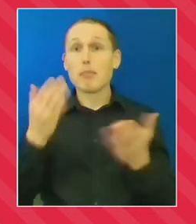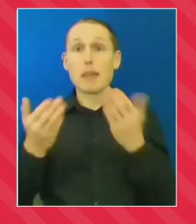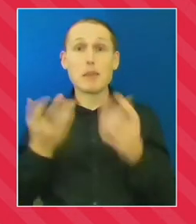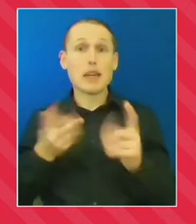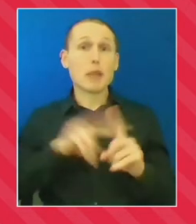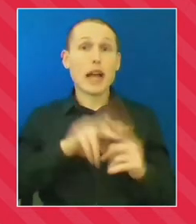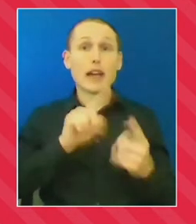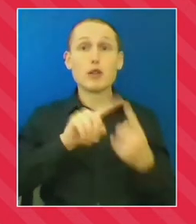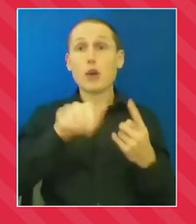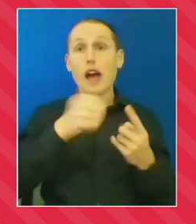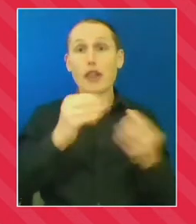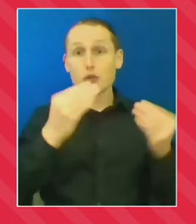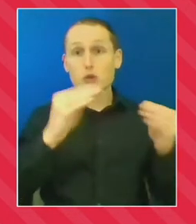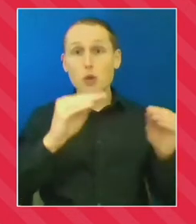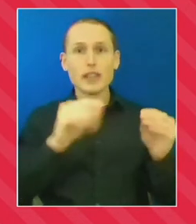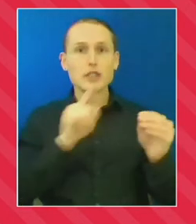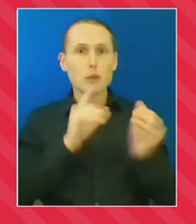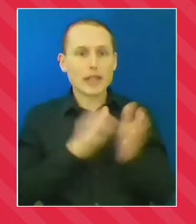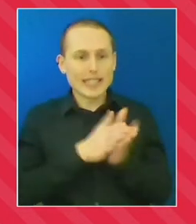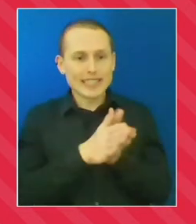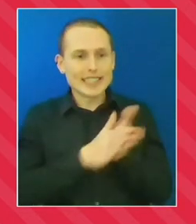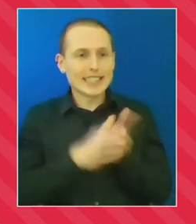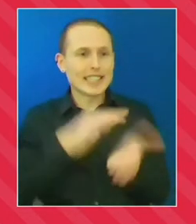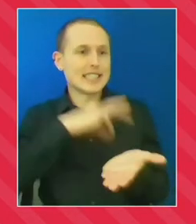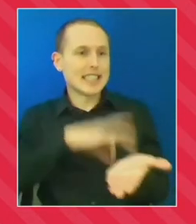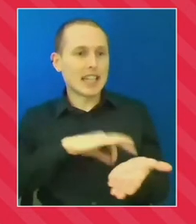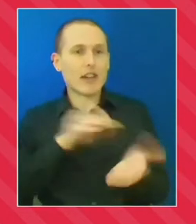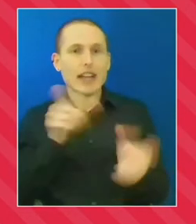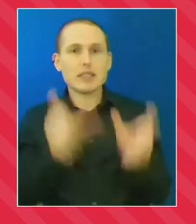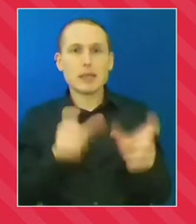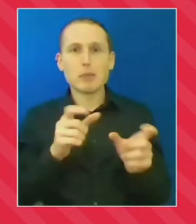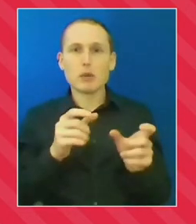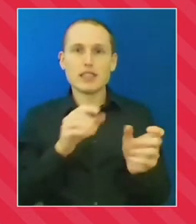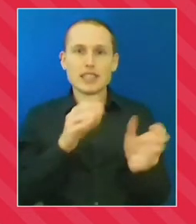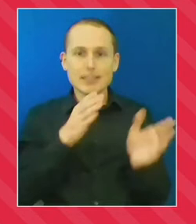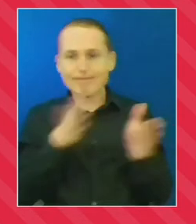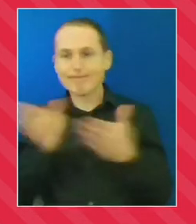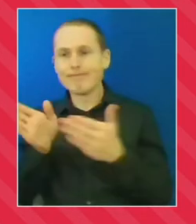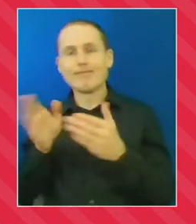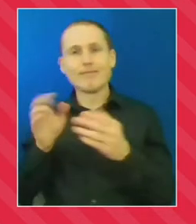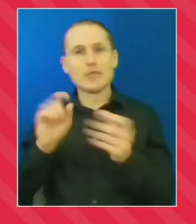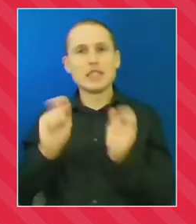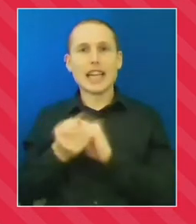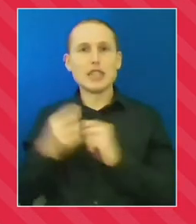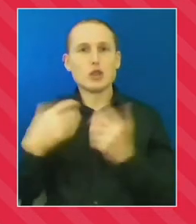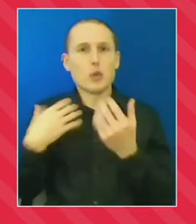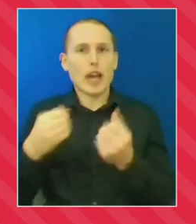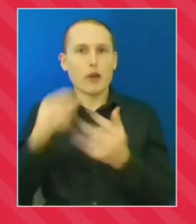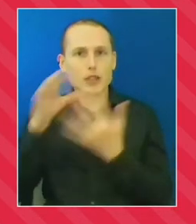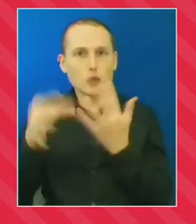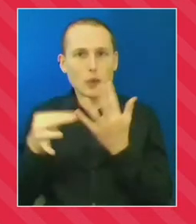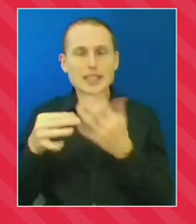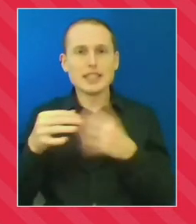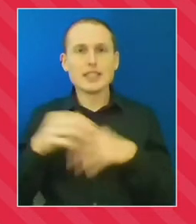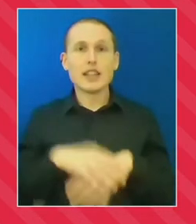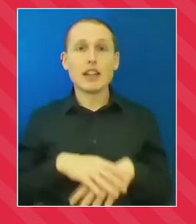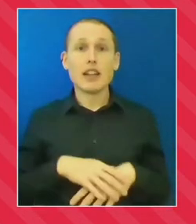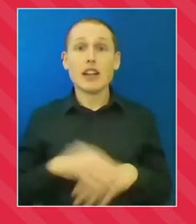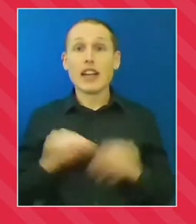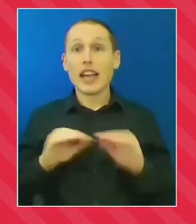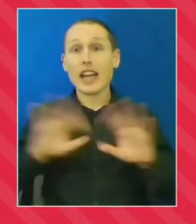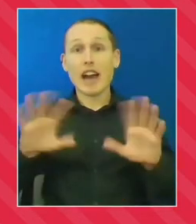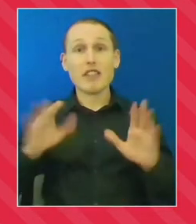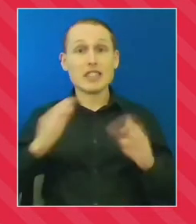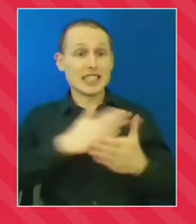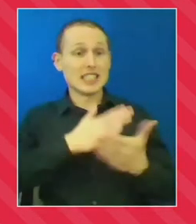of incentivize people to go to healthy choices. And I think obviously sharing it with PHA is going to be